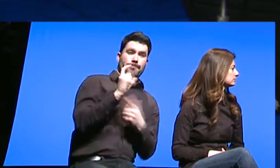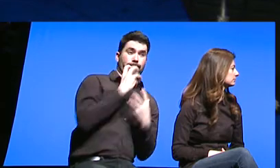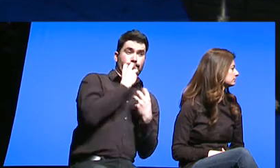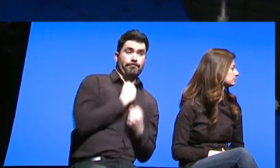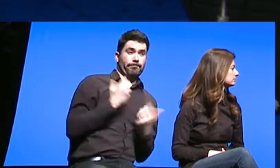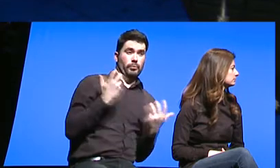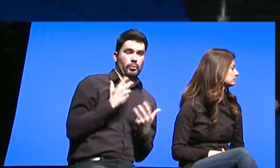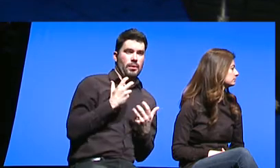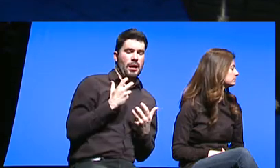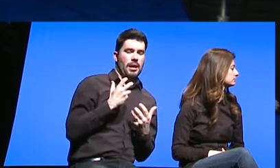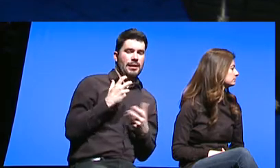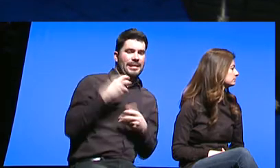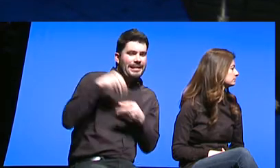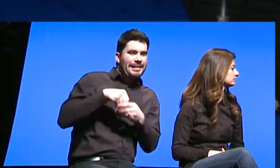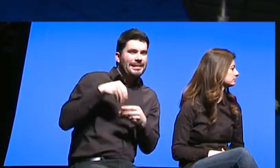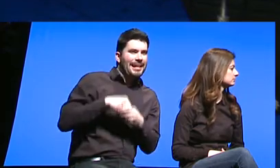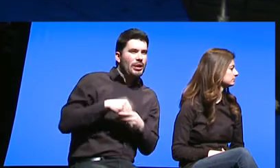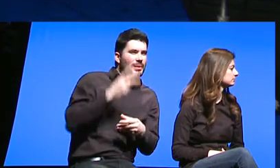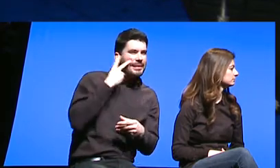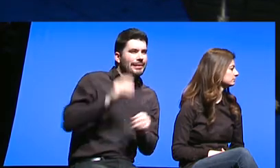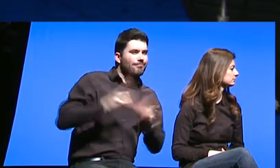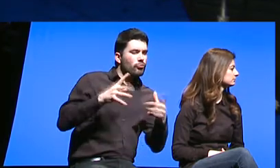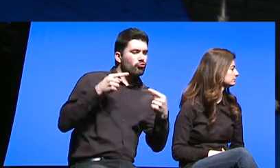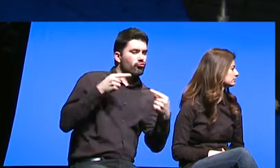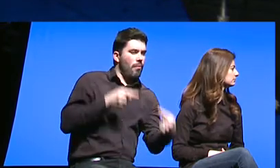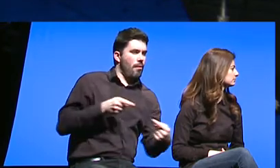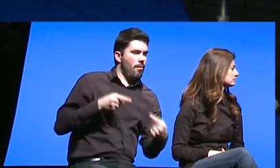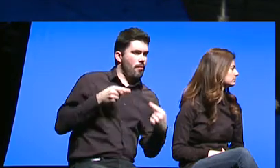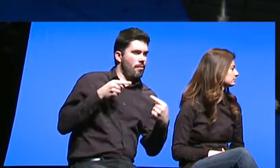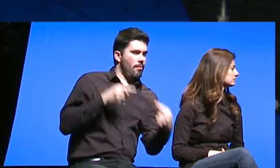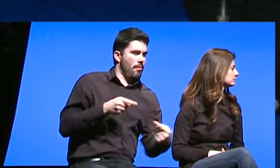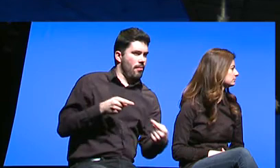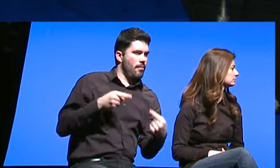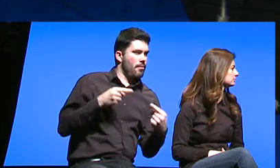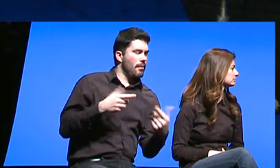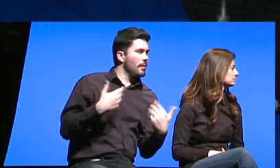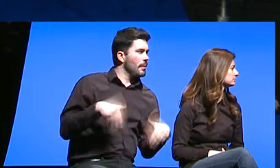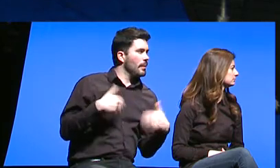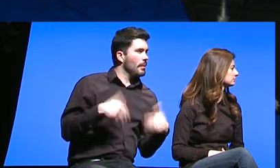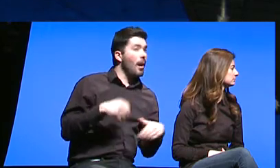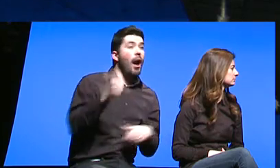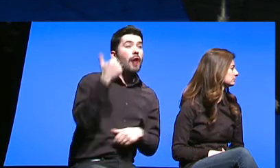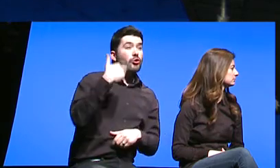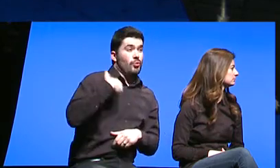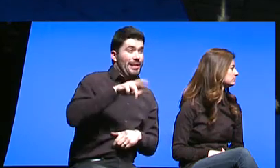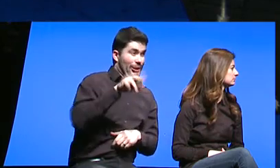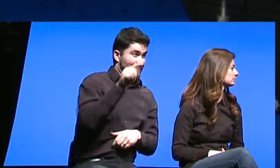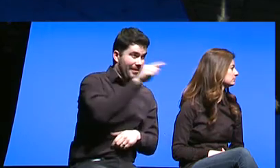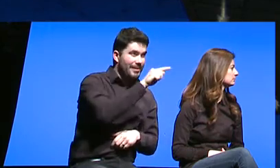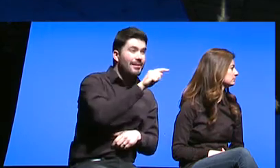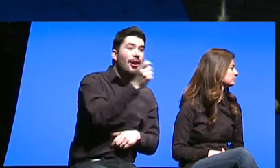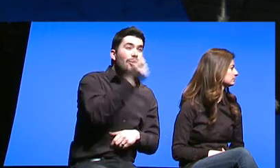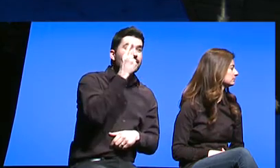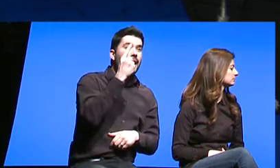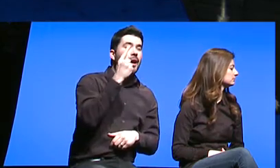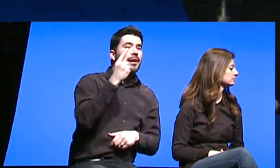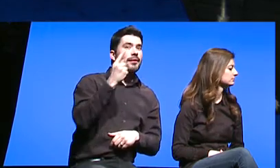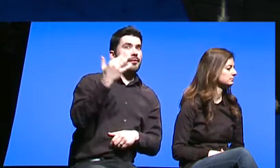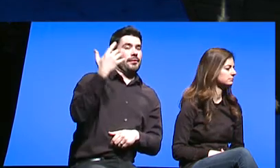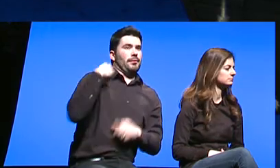struggle that is unique amongst, I think, many other religions, is which Islam came out of adversity.